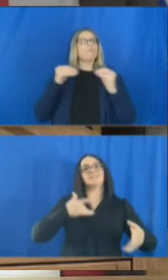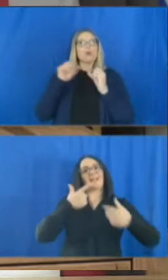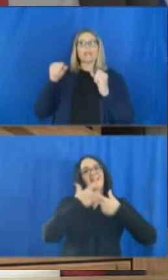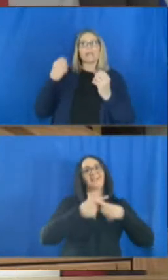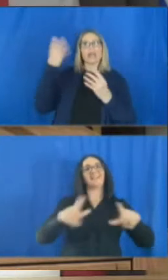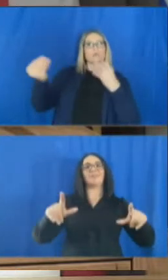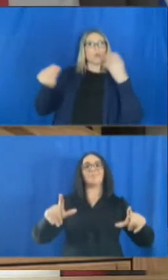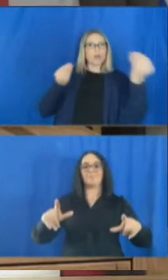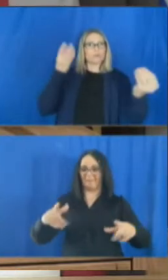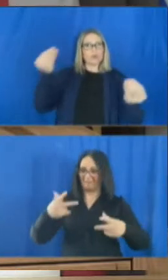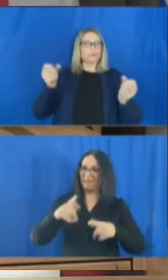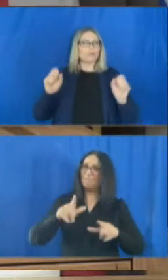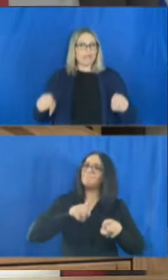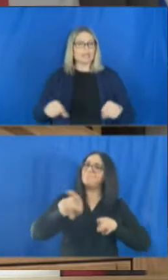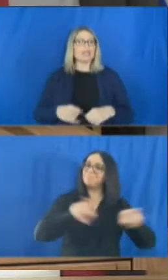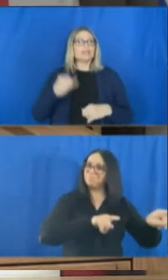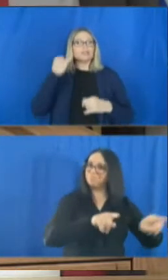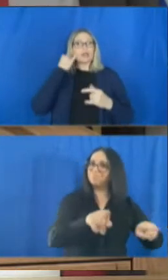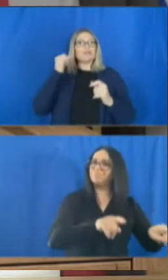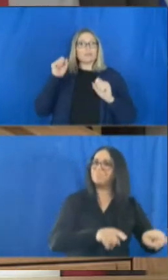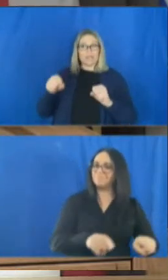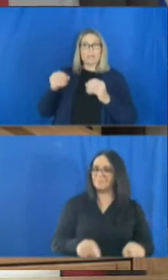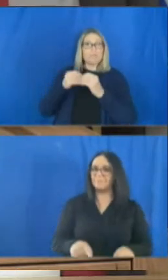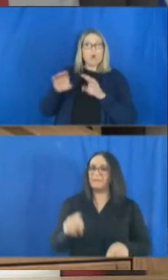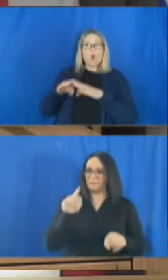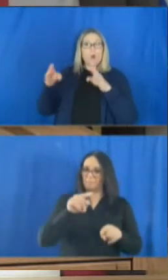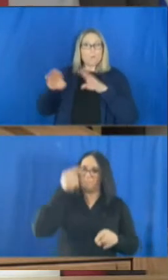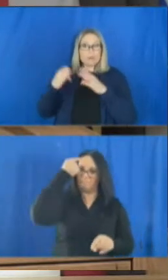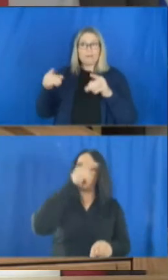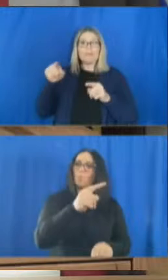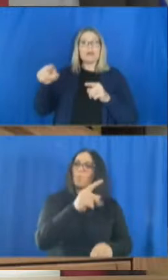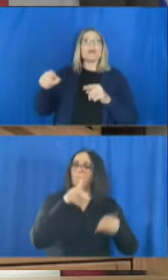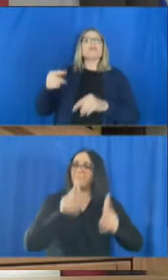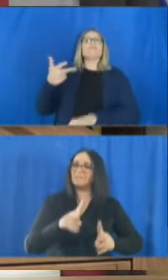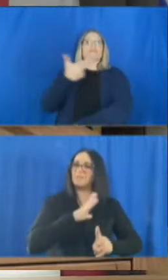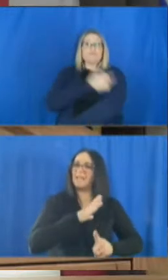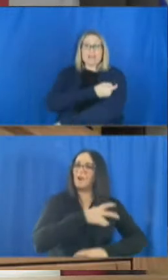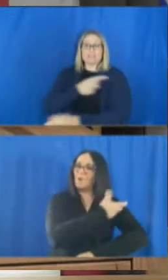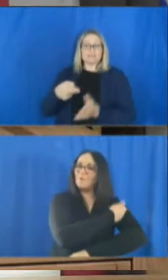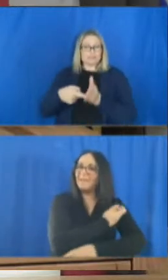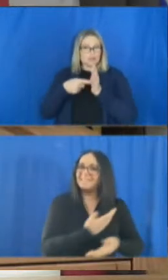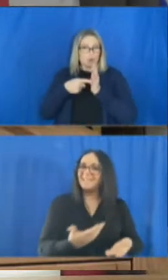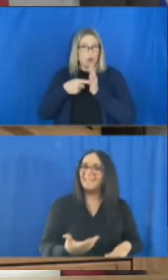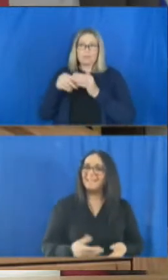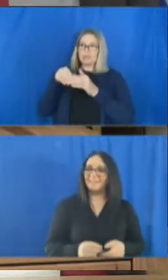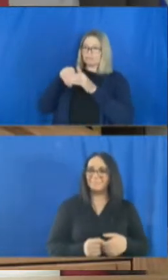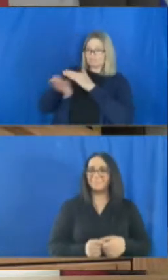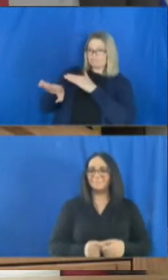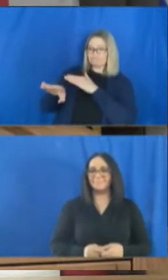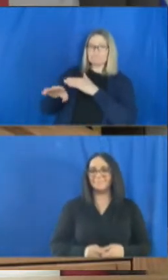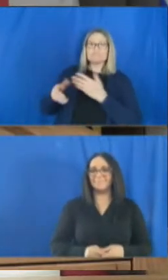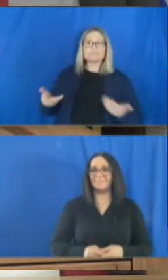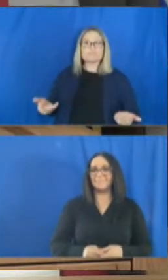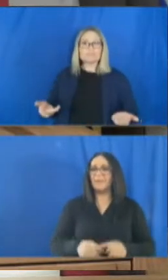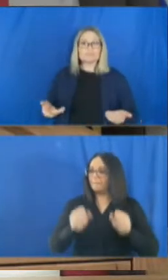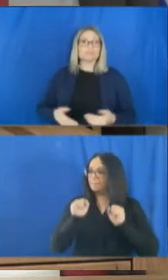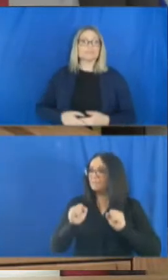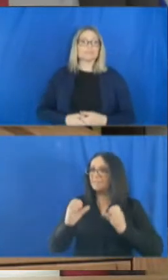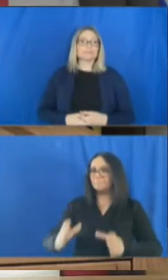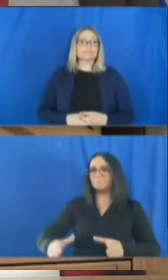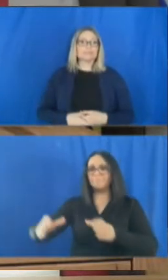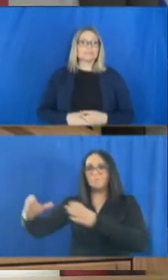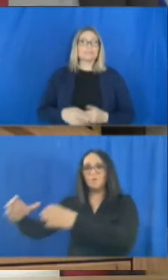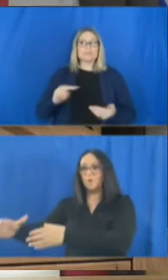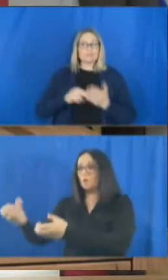further, those items are still being identified and listed and understanding what the impact is to do that. It becomes a little